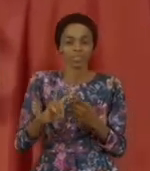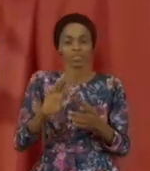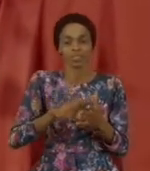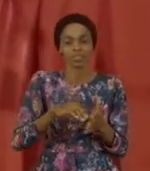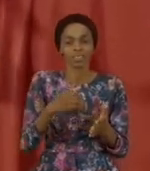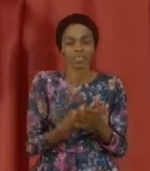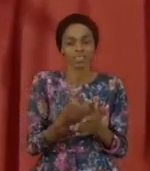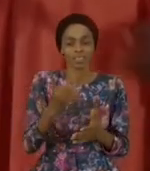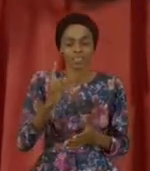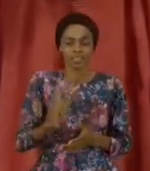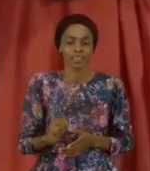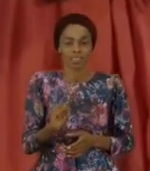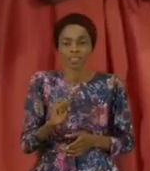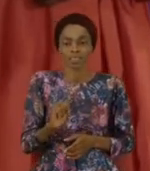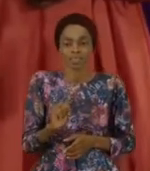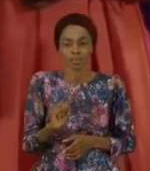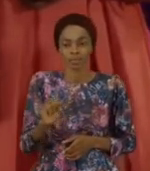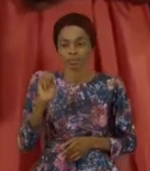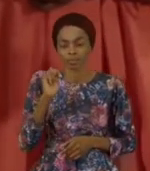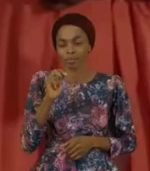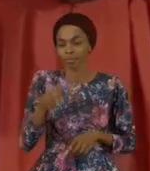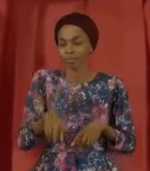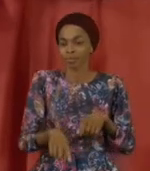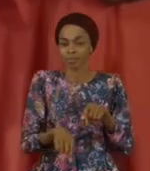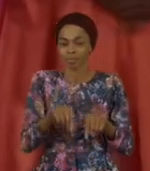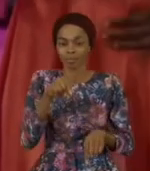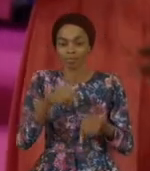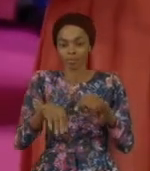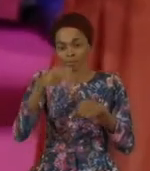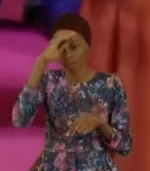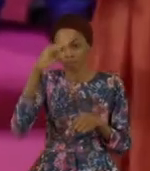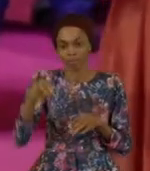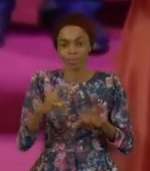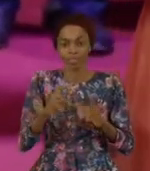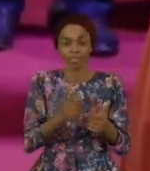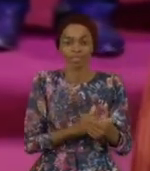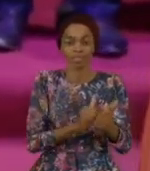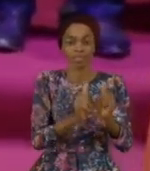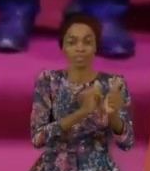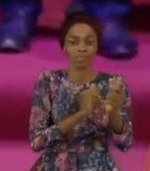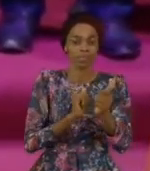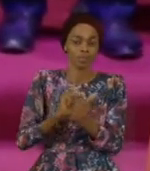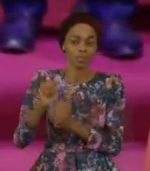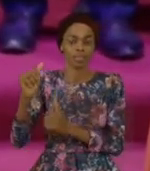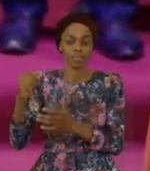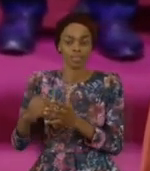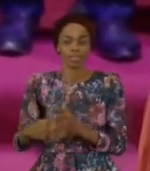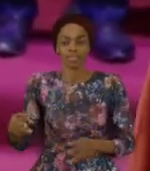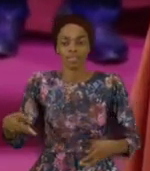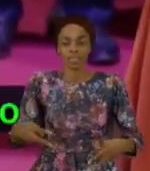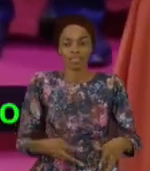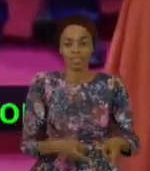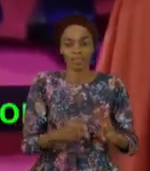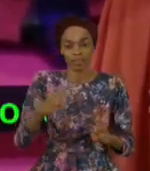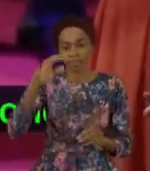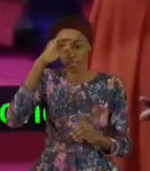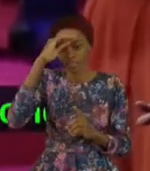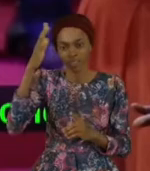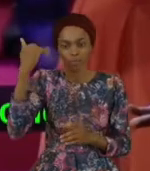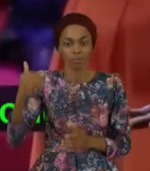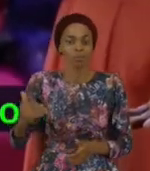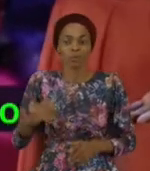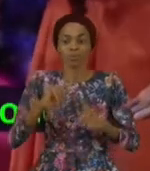said, a crippled man did he run past this way. He was